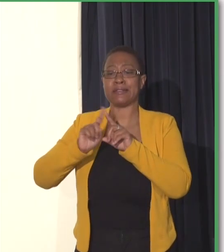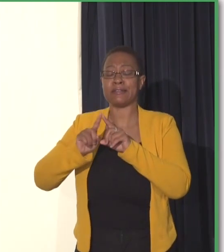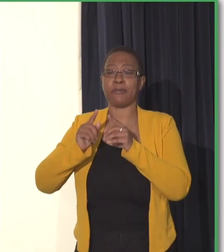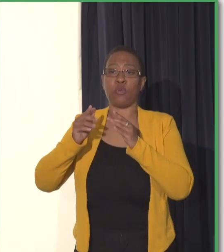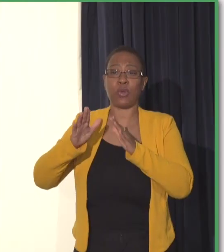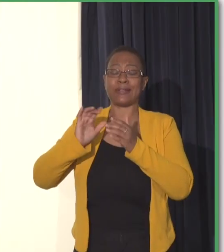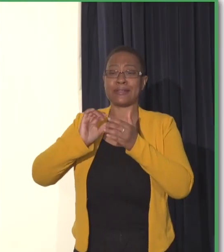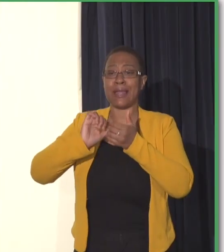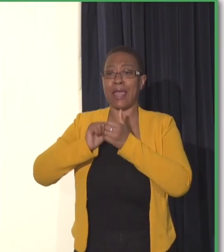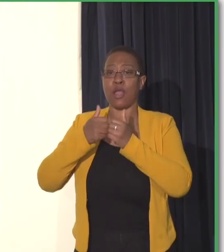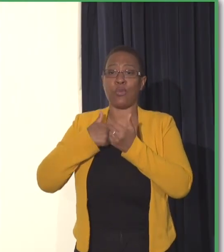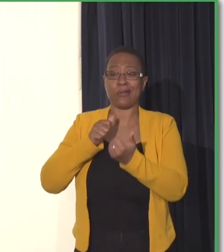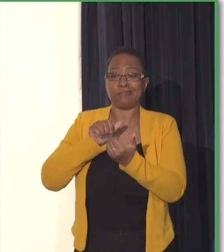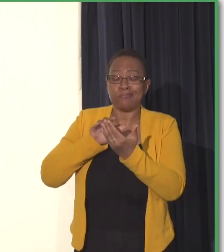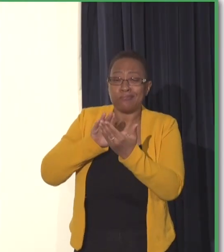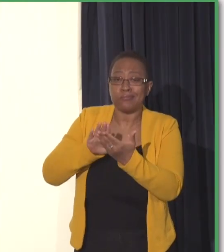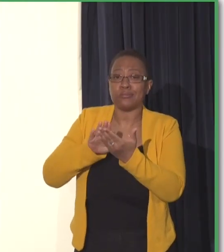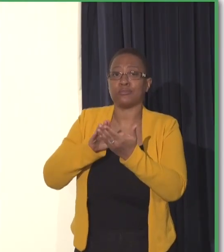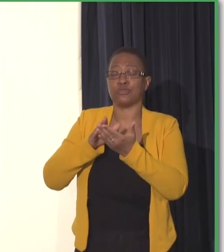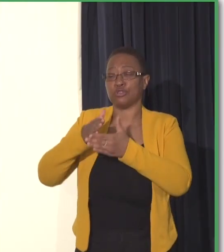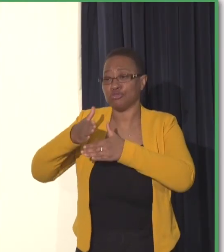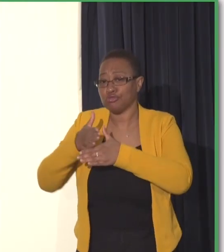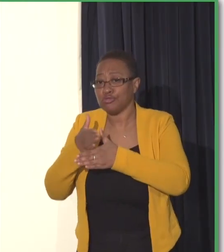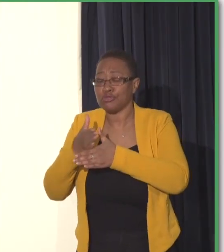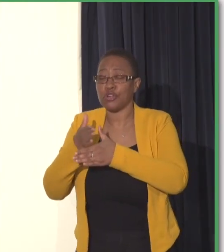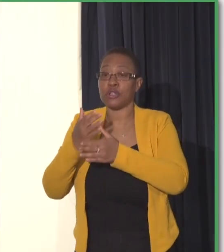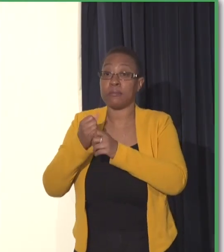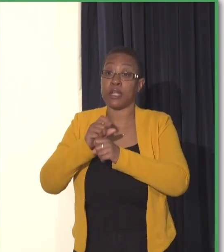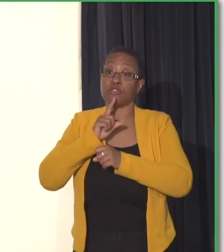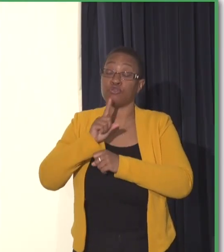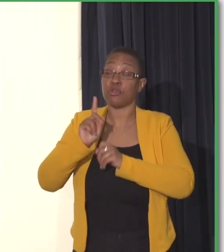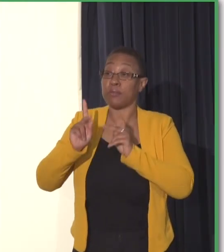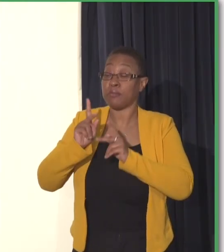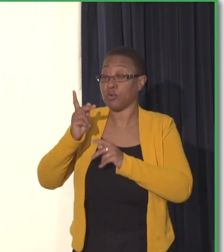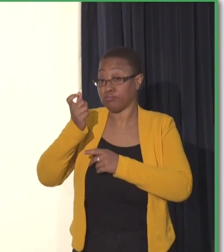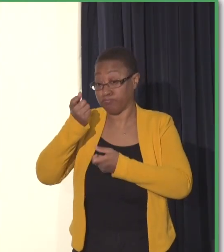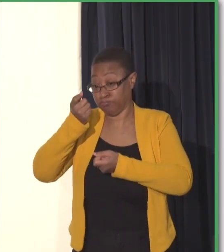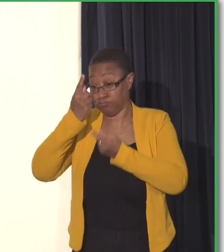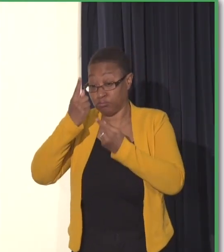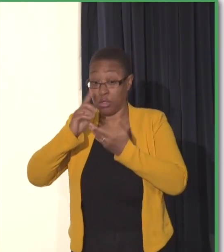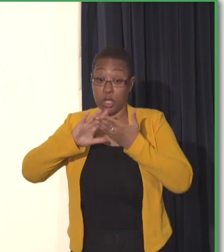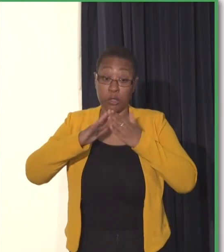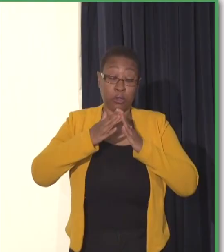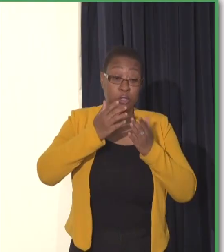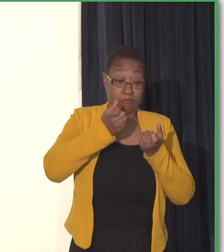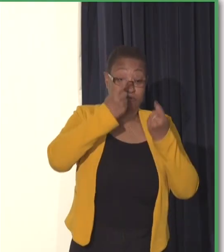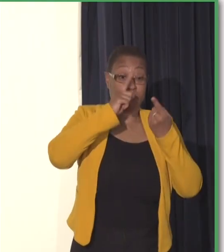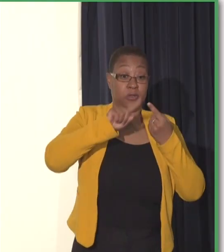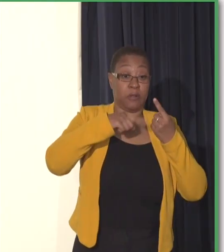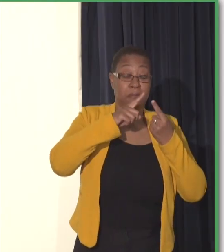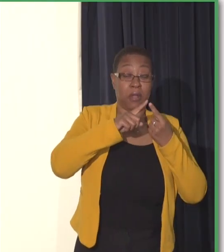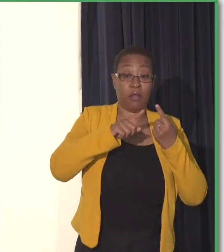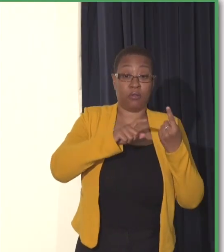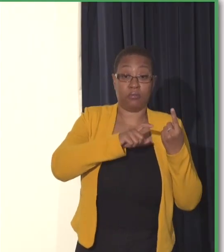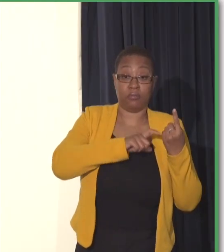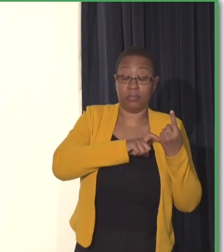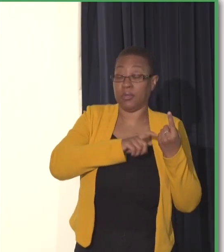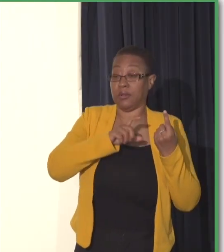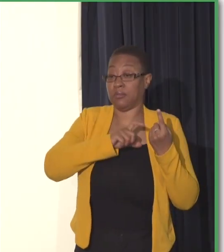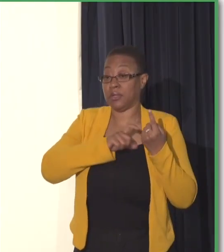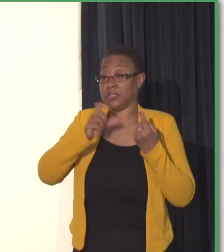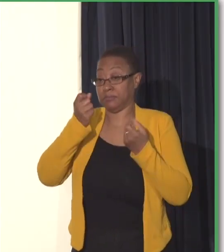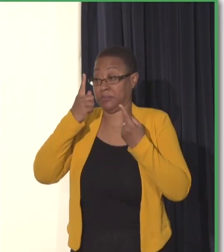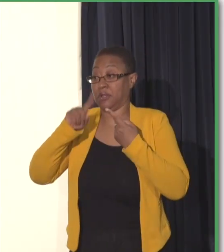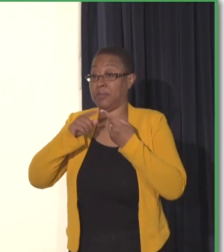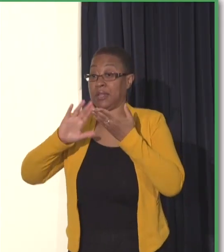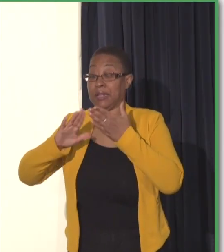the things that one learns about the police department. That hey, they are some good people,